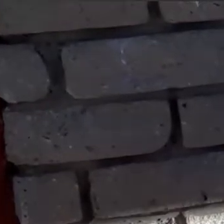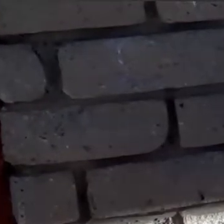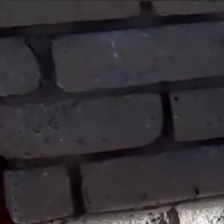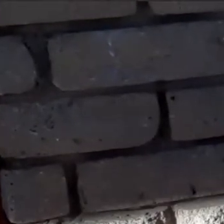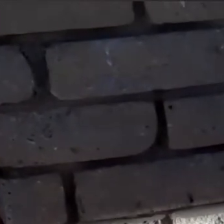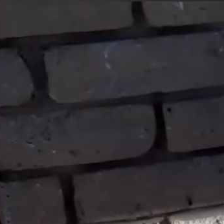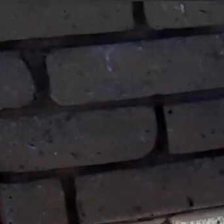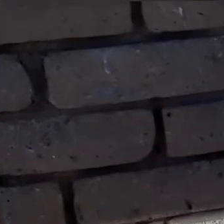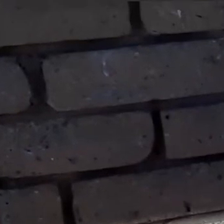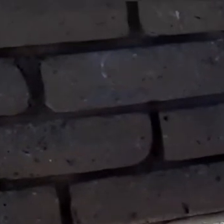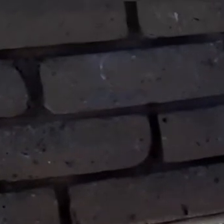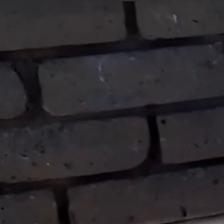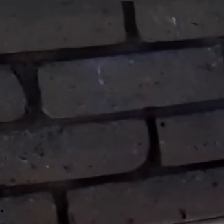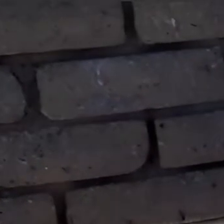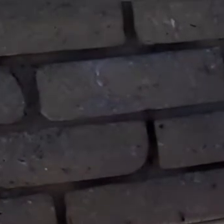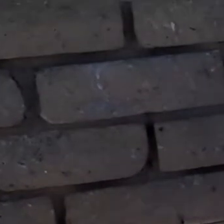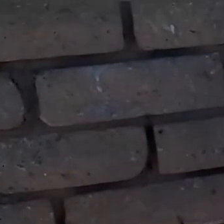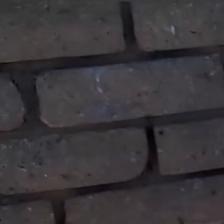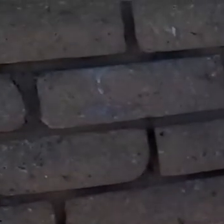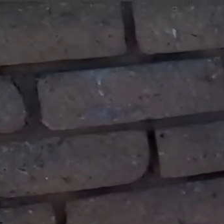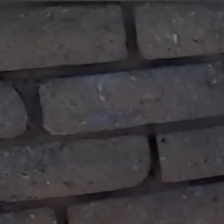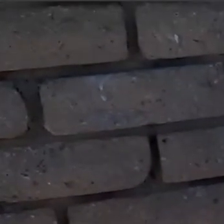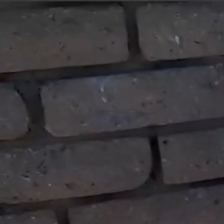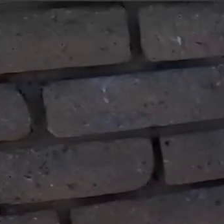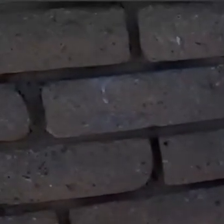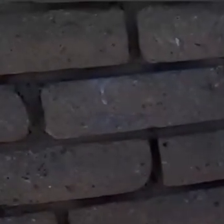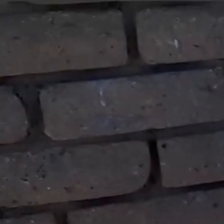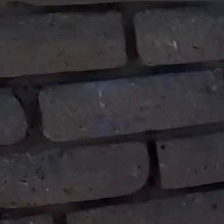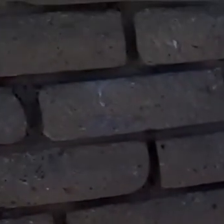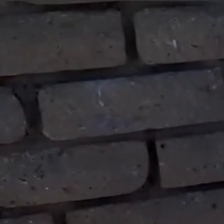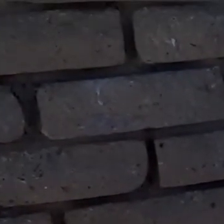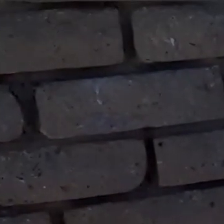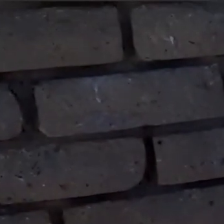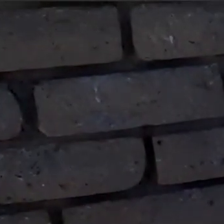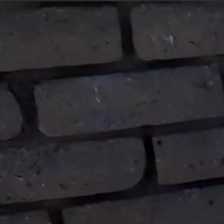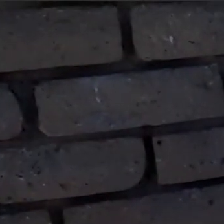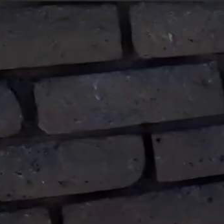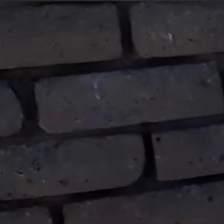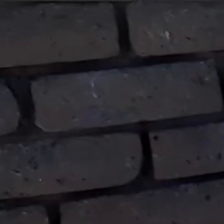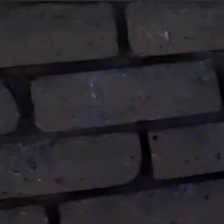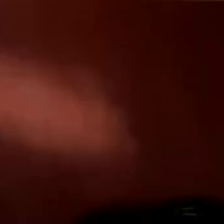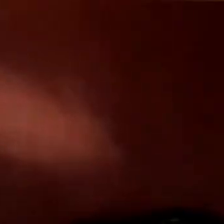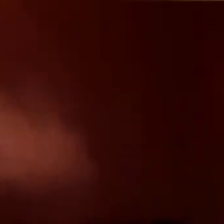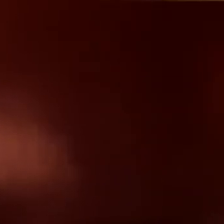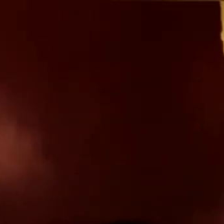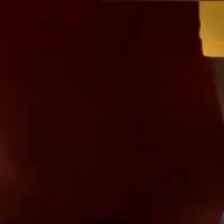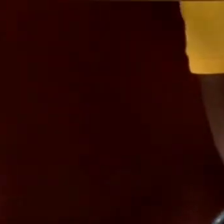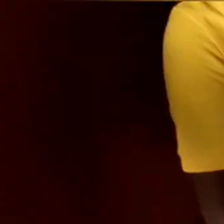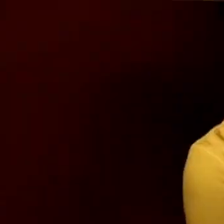overwhelming the children, but we have made the work compact and concise so the learners can do it without the parents' supervision.